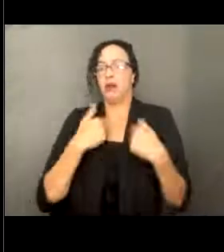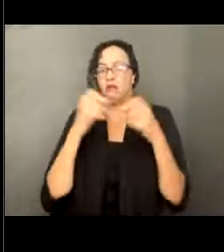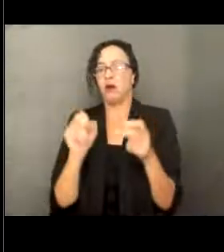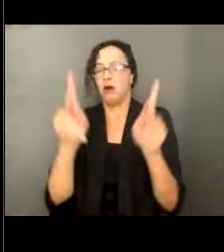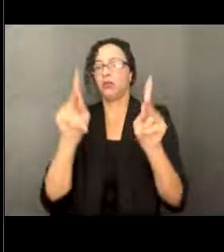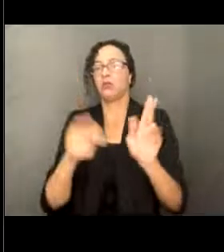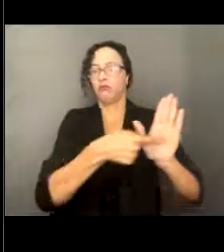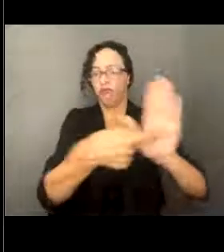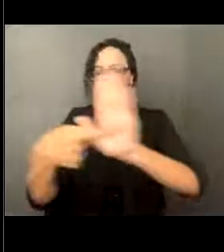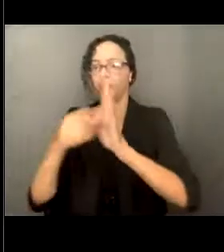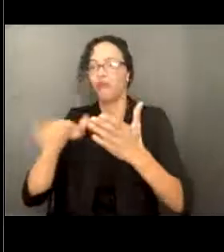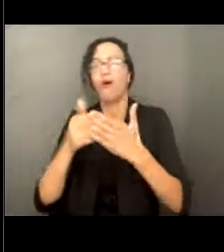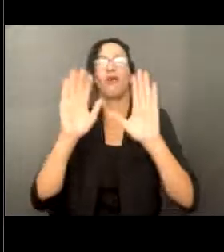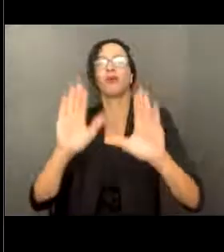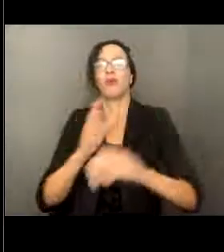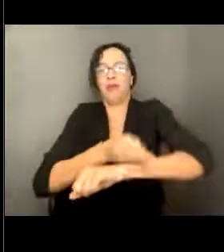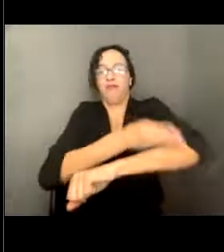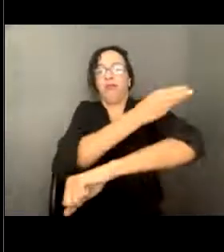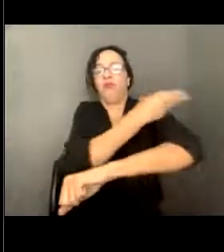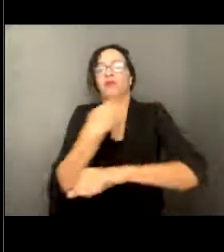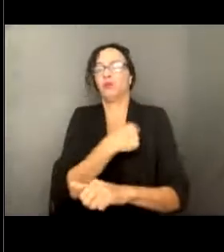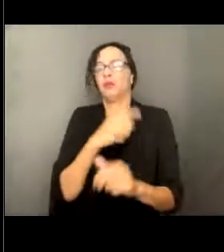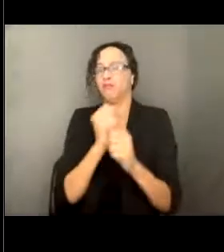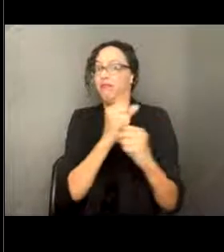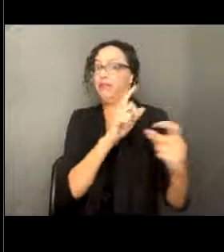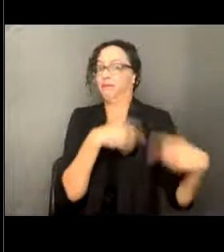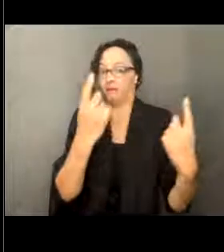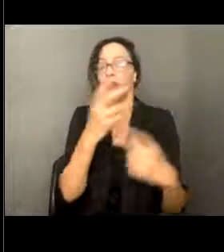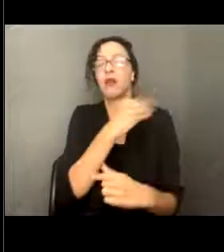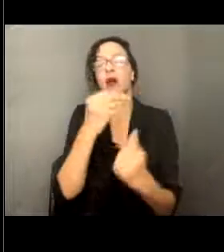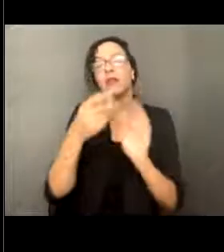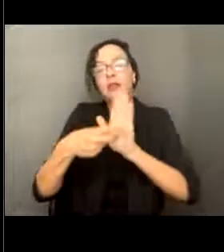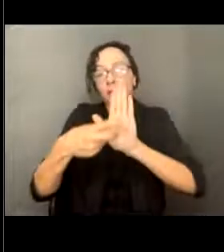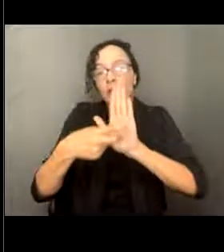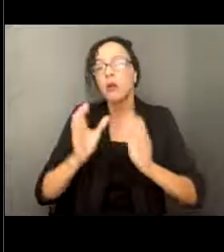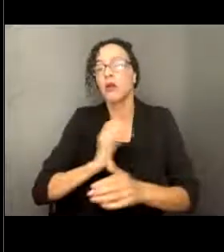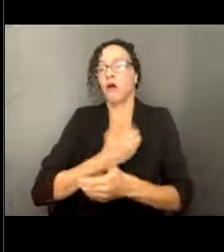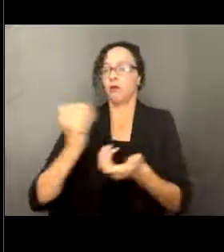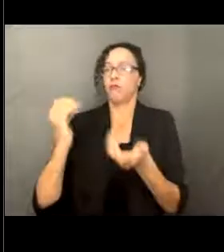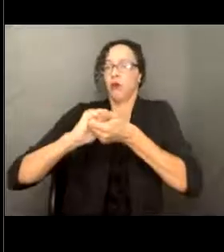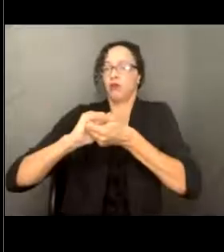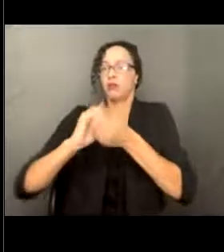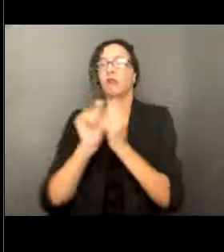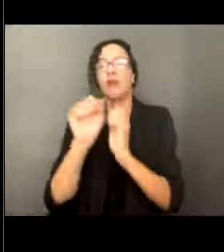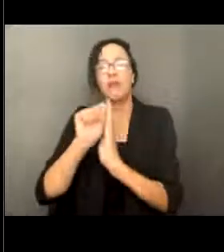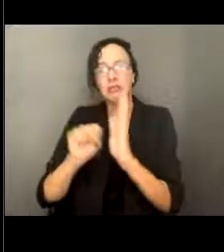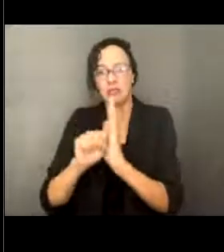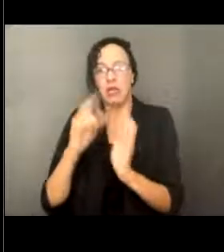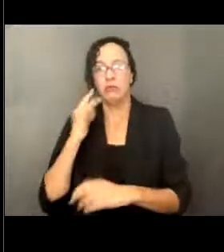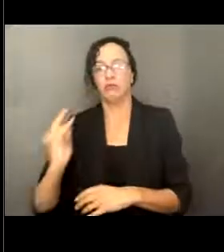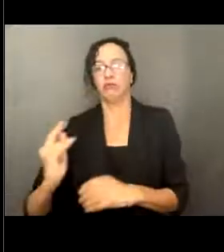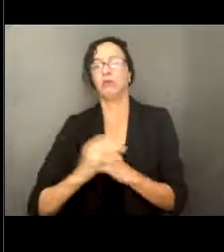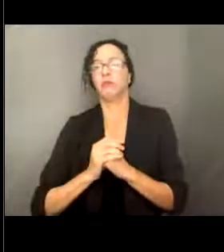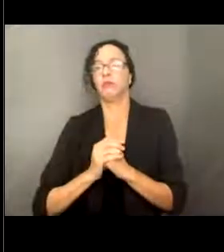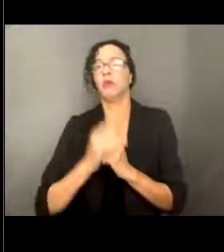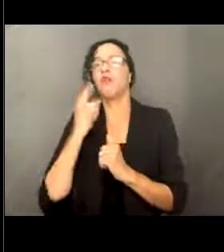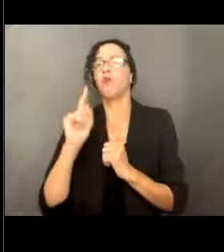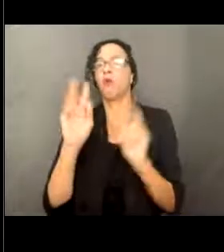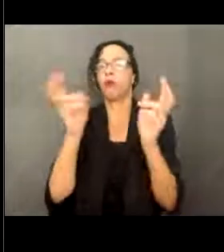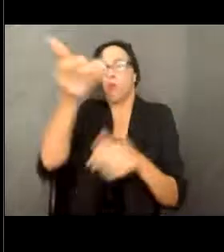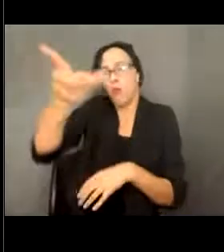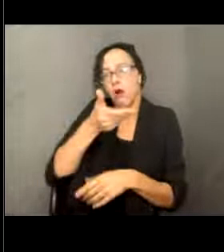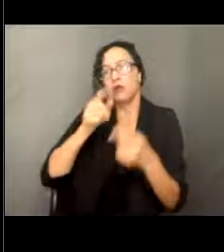improvements that we've made since then and demonstrate our partnership with the state. For our welcome to the region, I'd like to introduce our